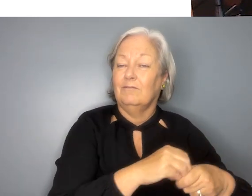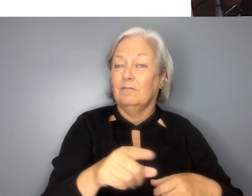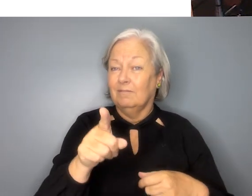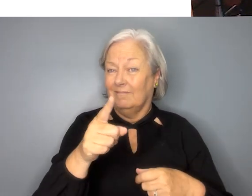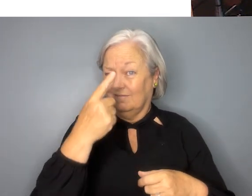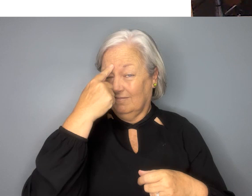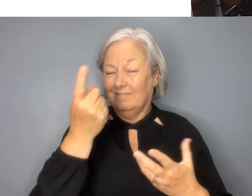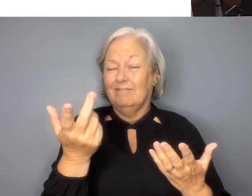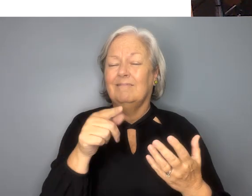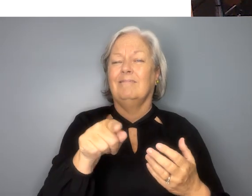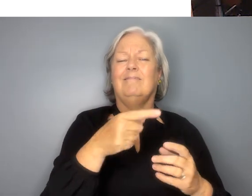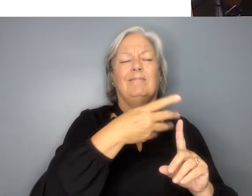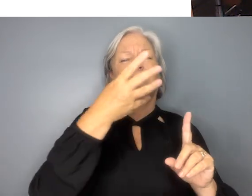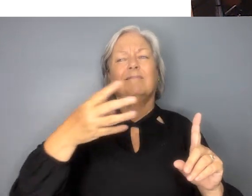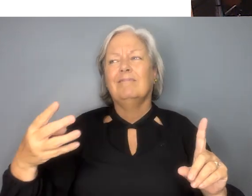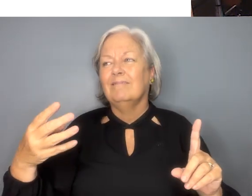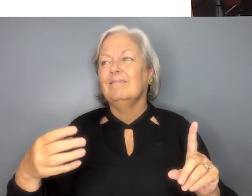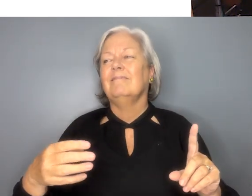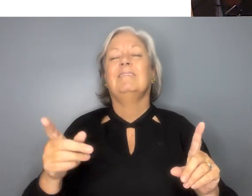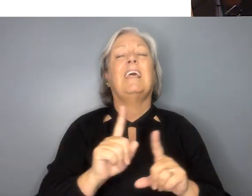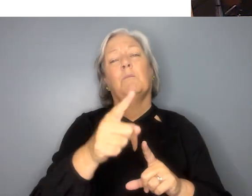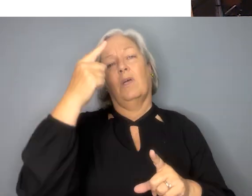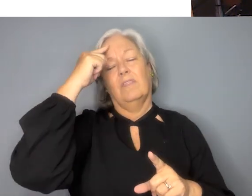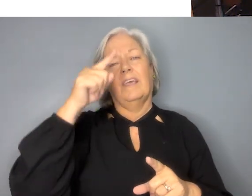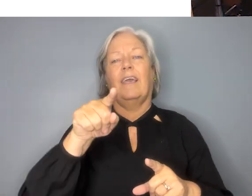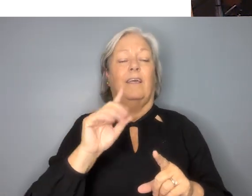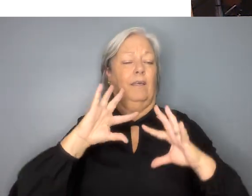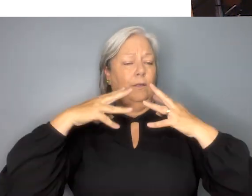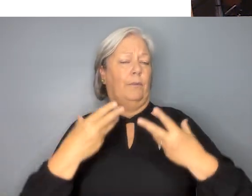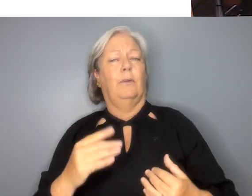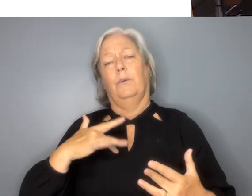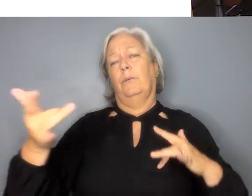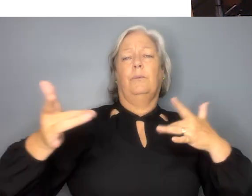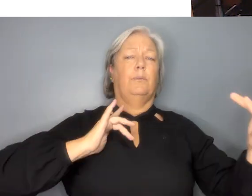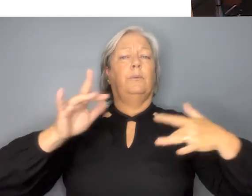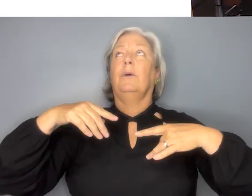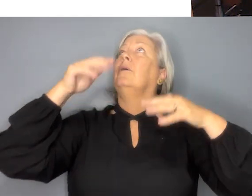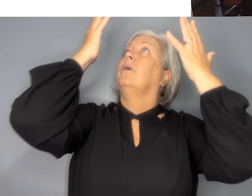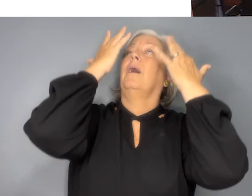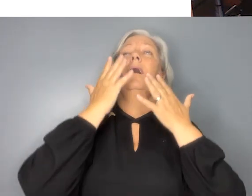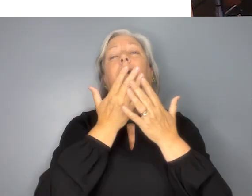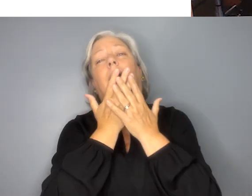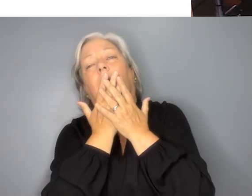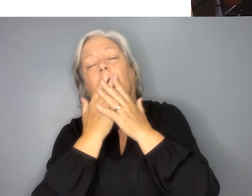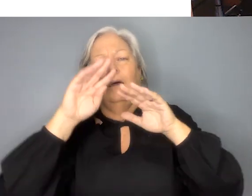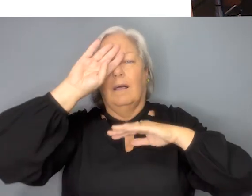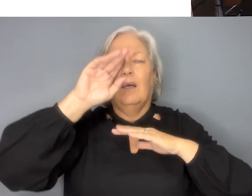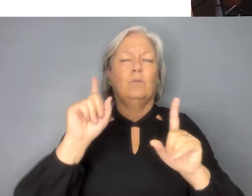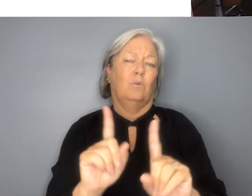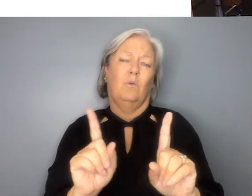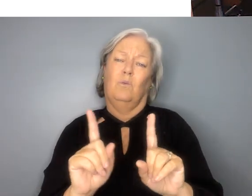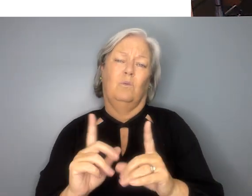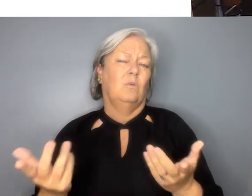the LGBTIQ plus community or many spirits community, it's not all glitter and feather boas and partying. There's some serious stuff happening. And we